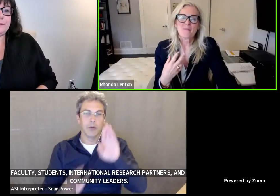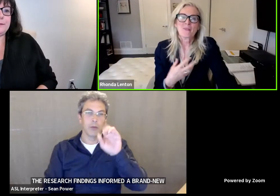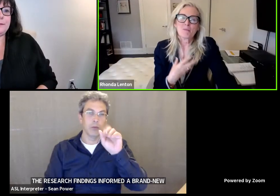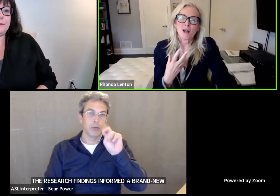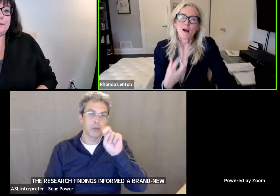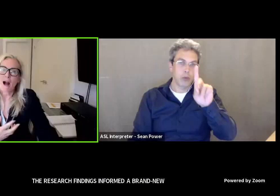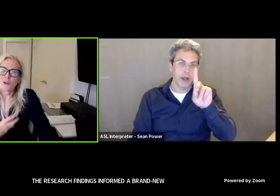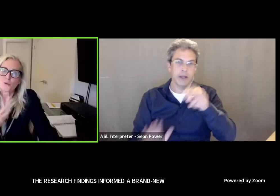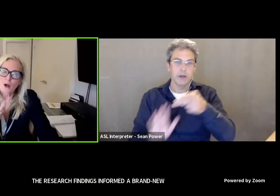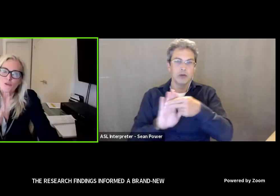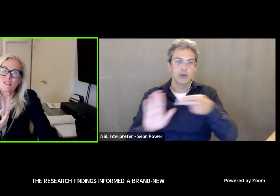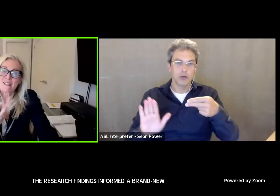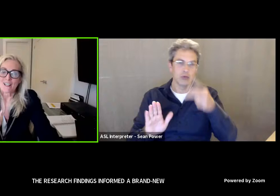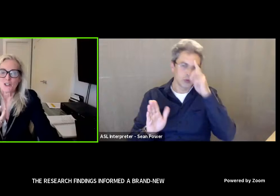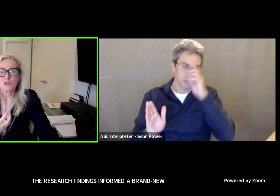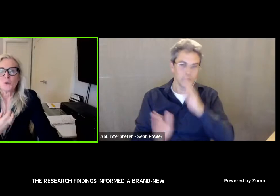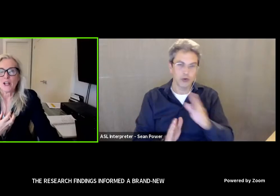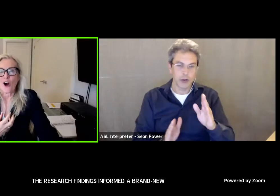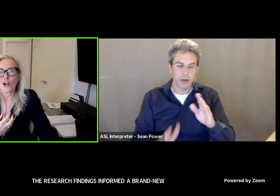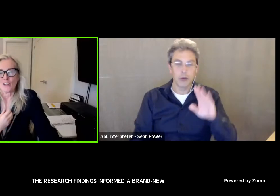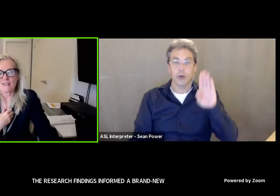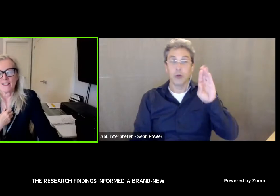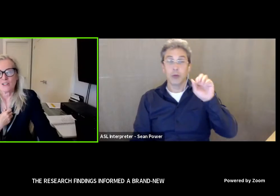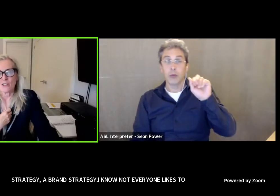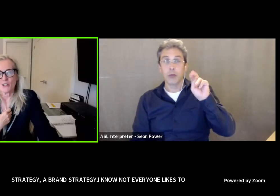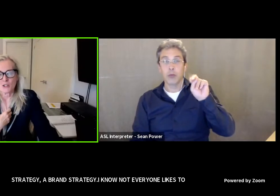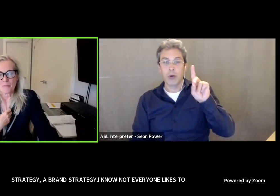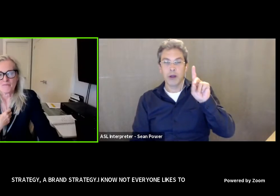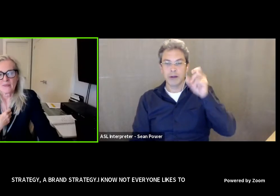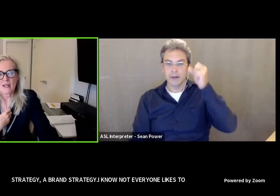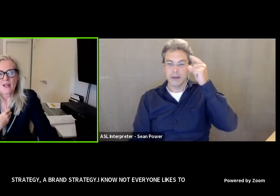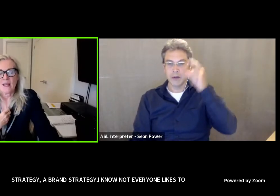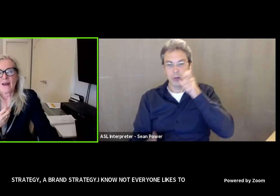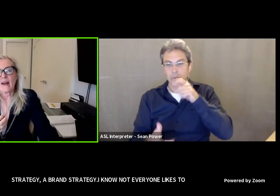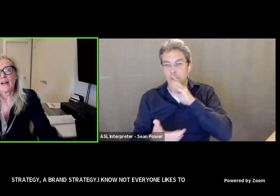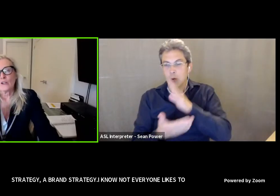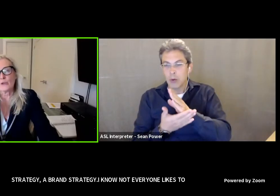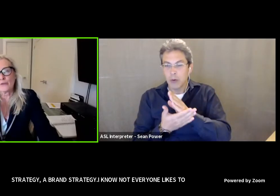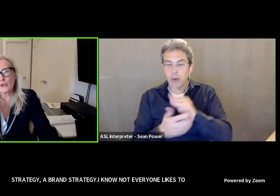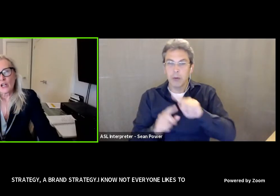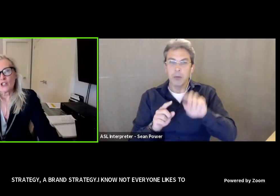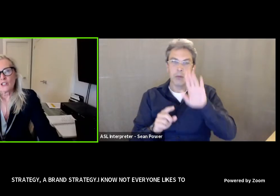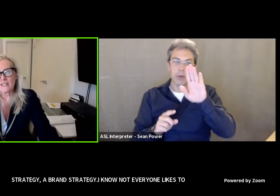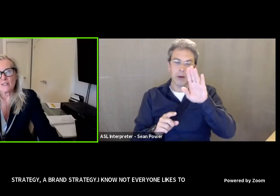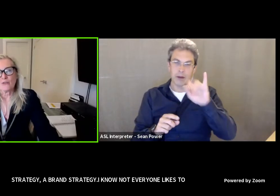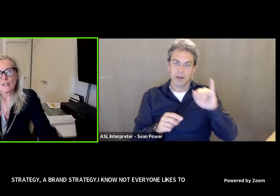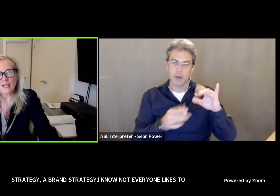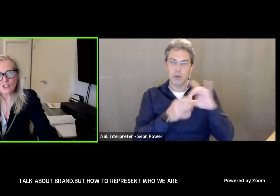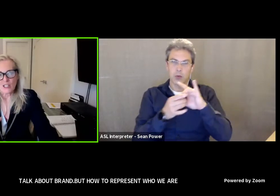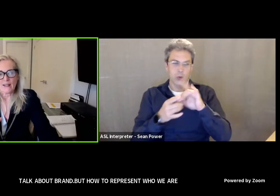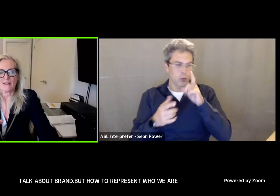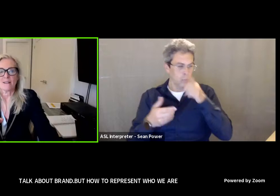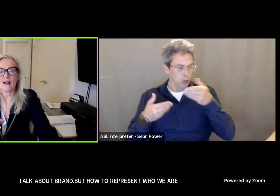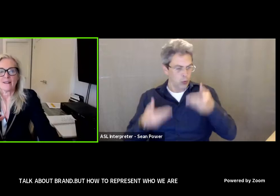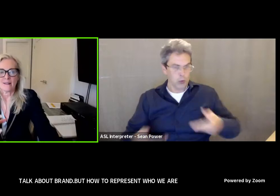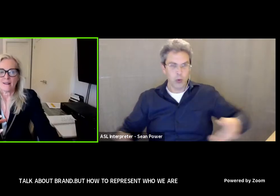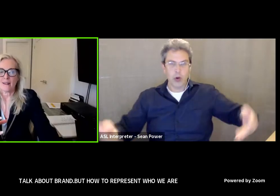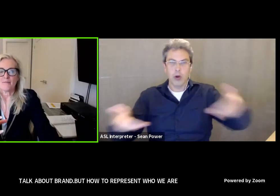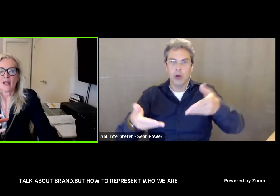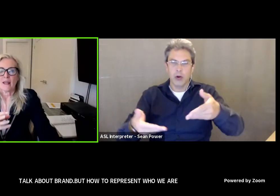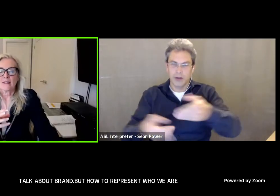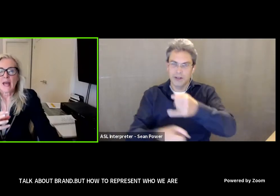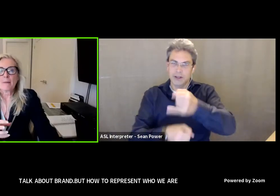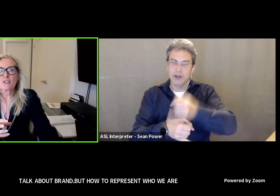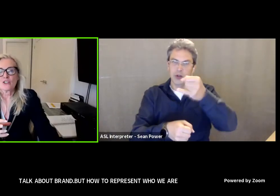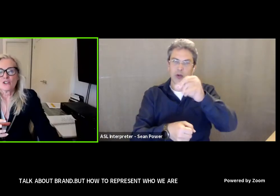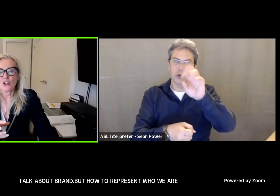brand, but how to represent who we are as an institution. And that refreshed, differentiated